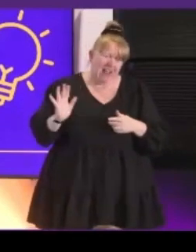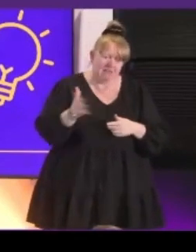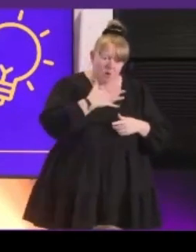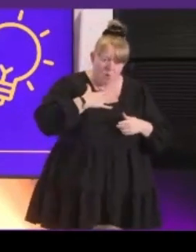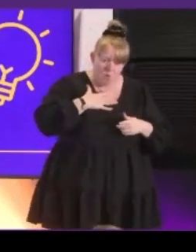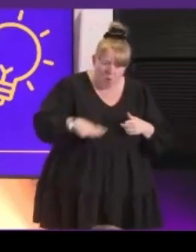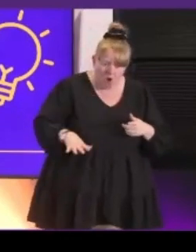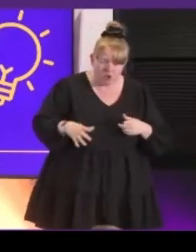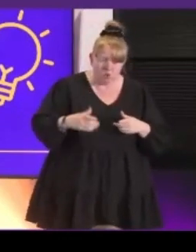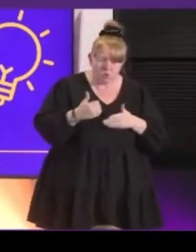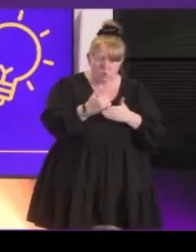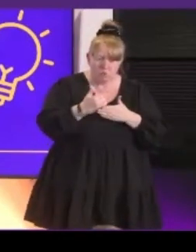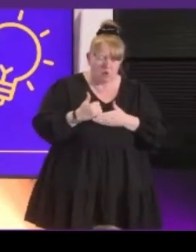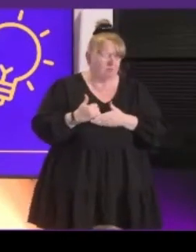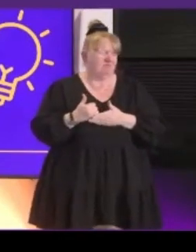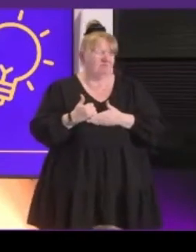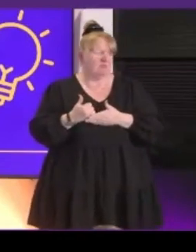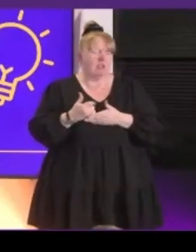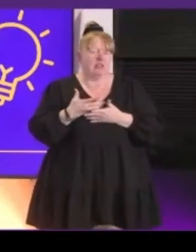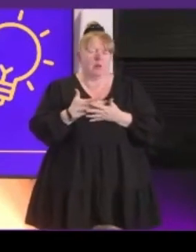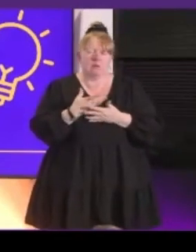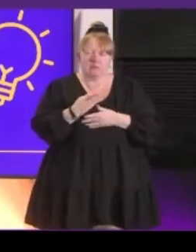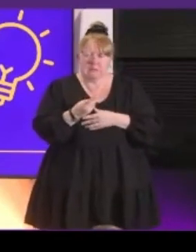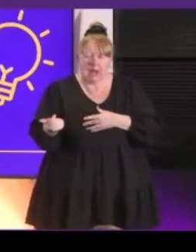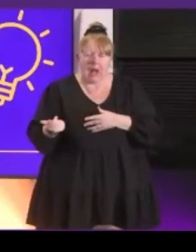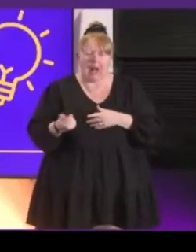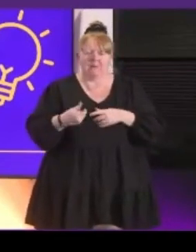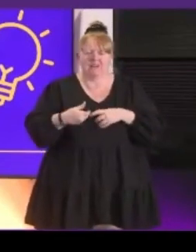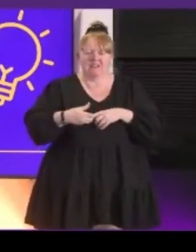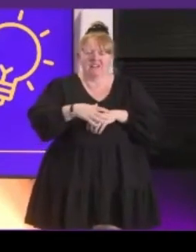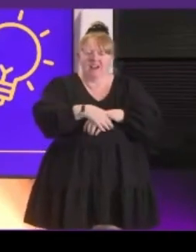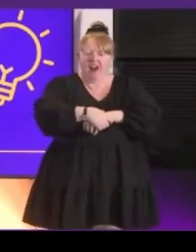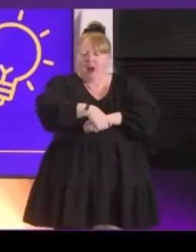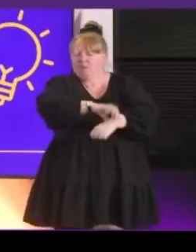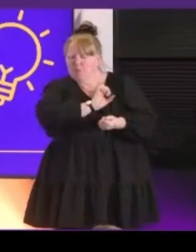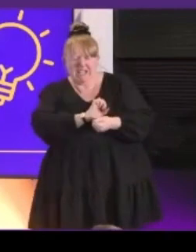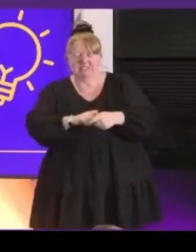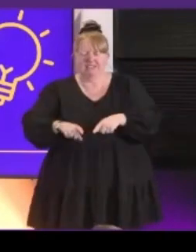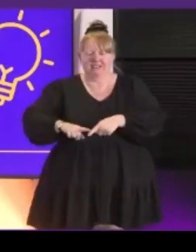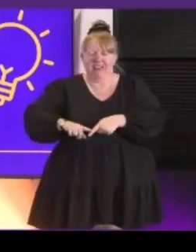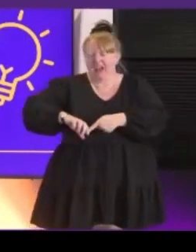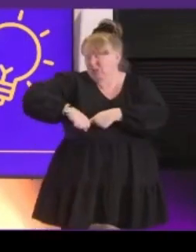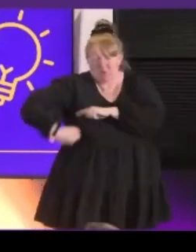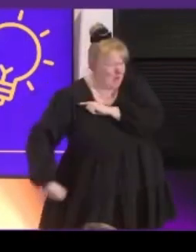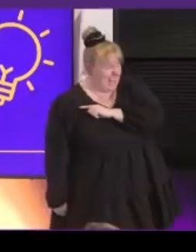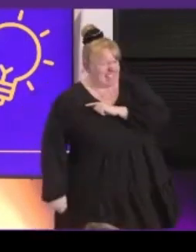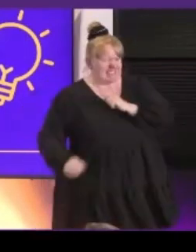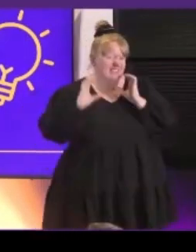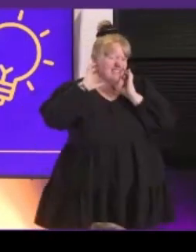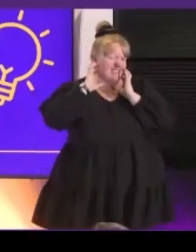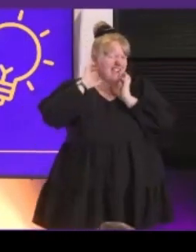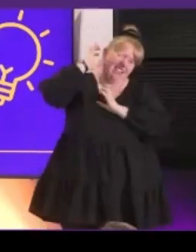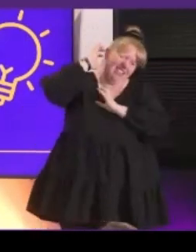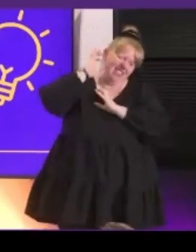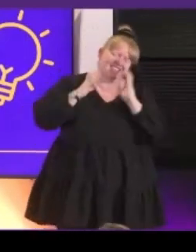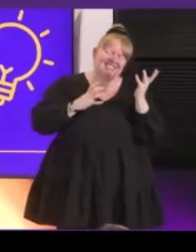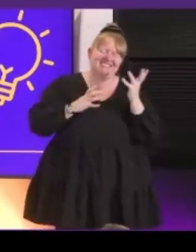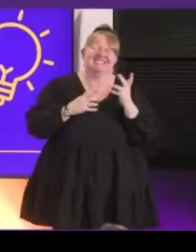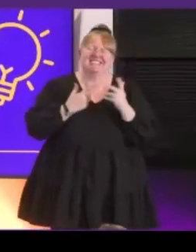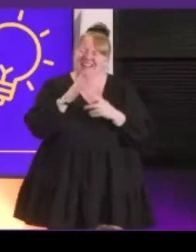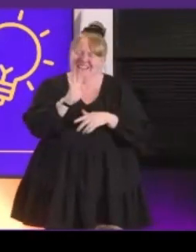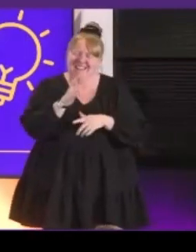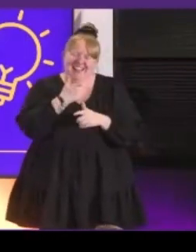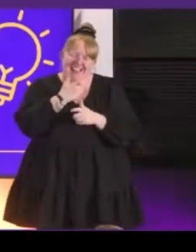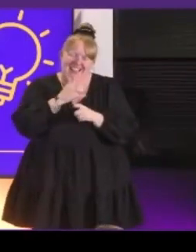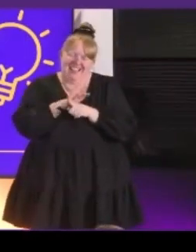was some arm twisting, some leg twisting, some neck twisting. I did a lot of twisting, right? I think, you